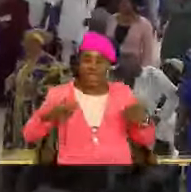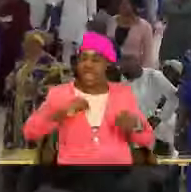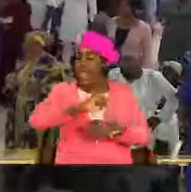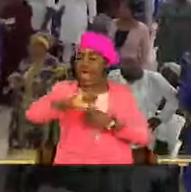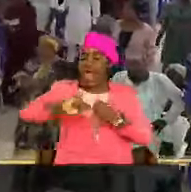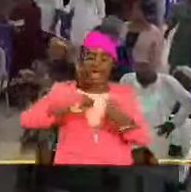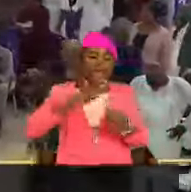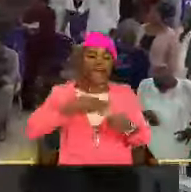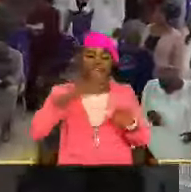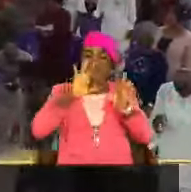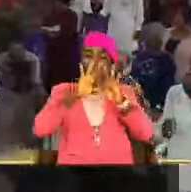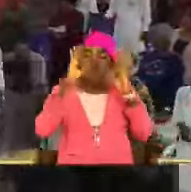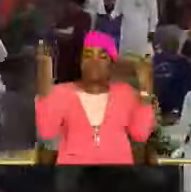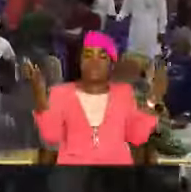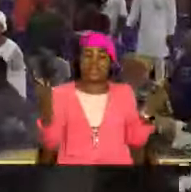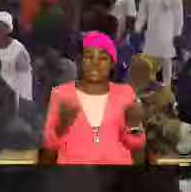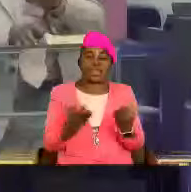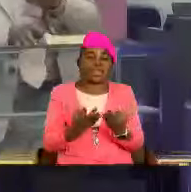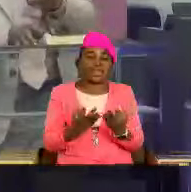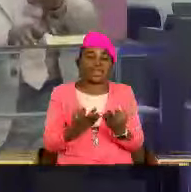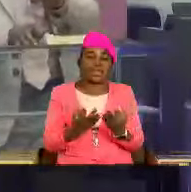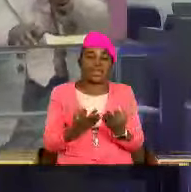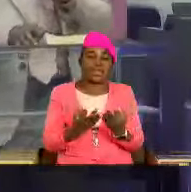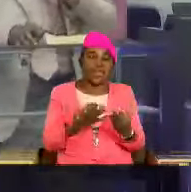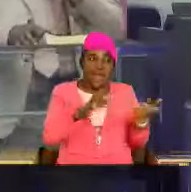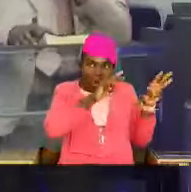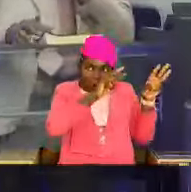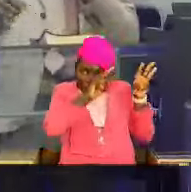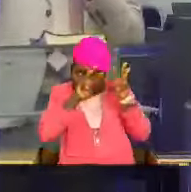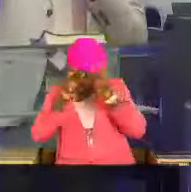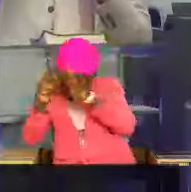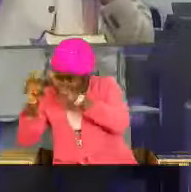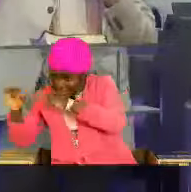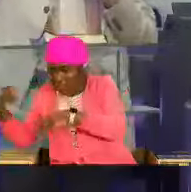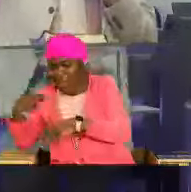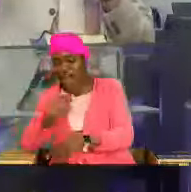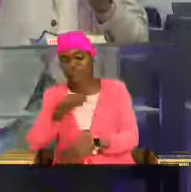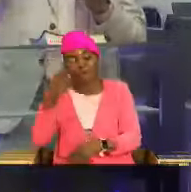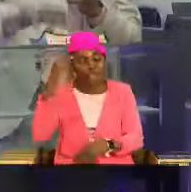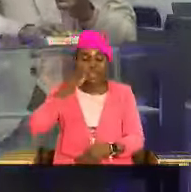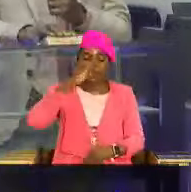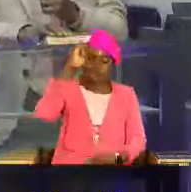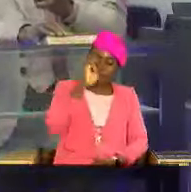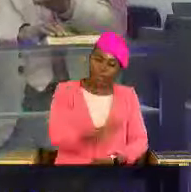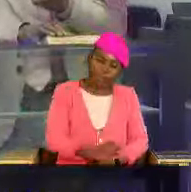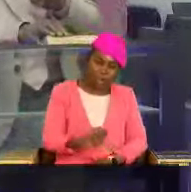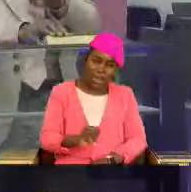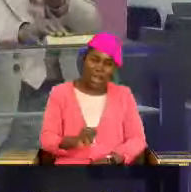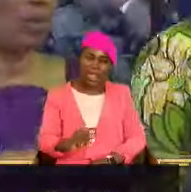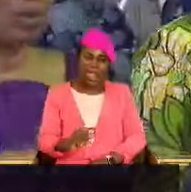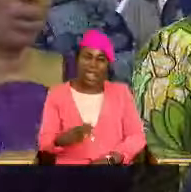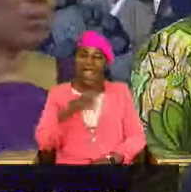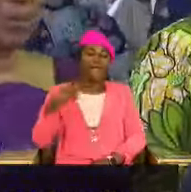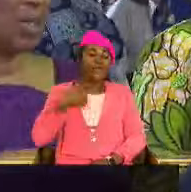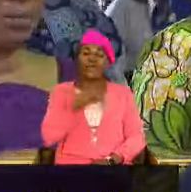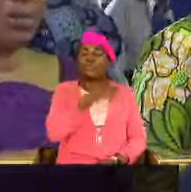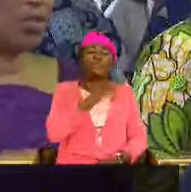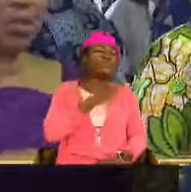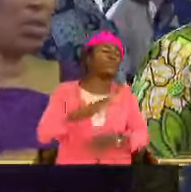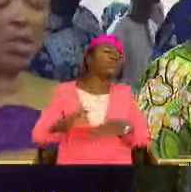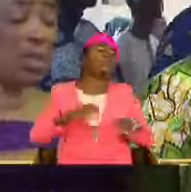my family observing us for evil and we do not